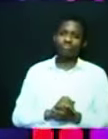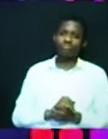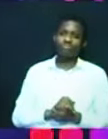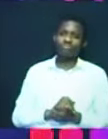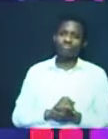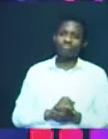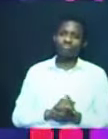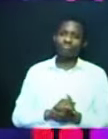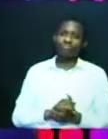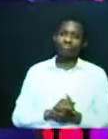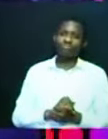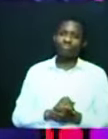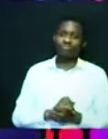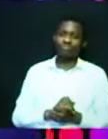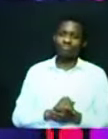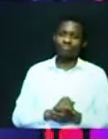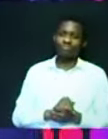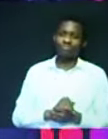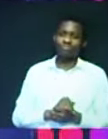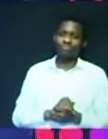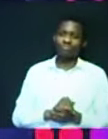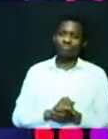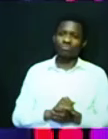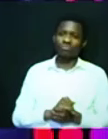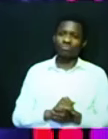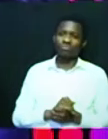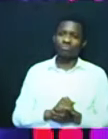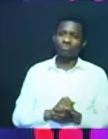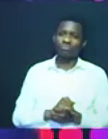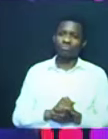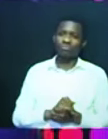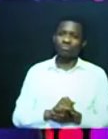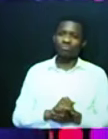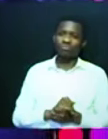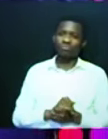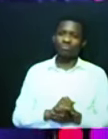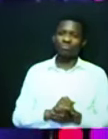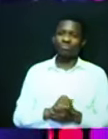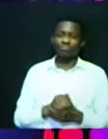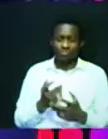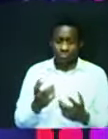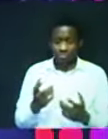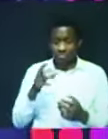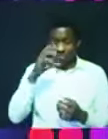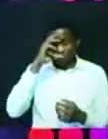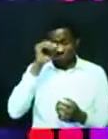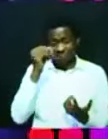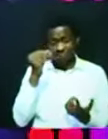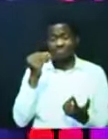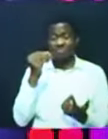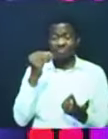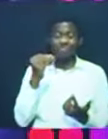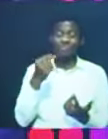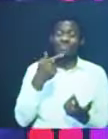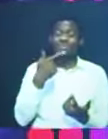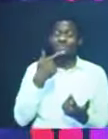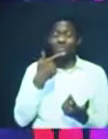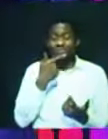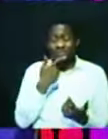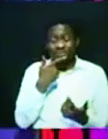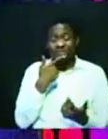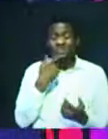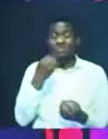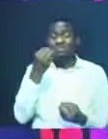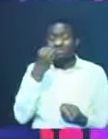odidi na onome na wose hwe odidi fo ne osanom fo tuje fo ne neboyen fo adam